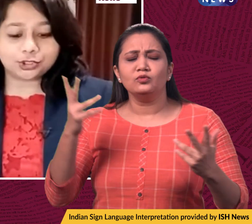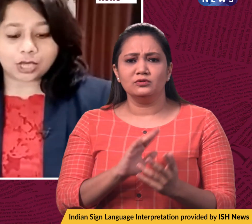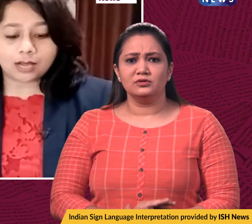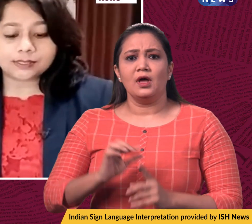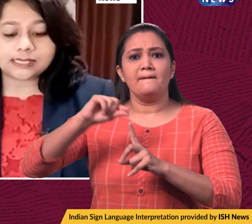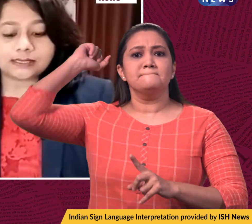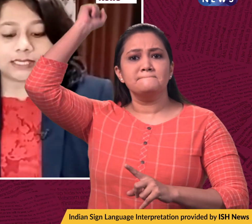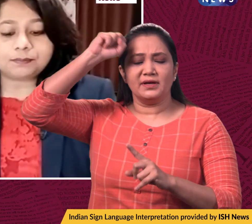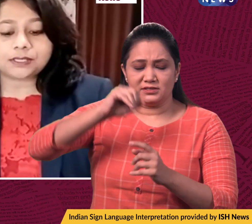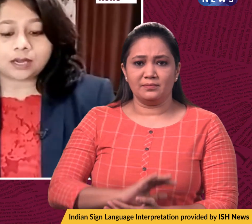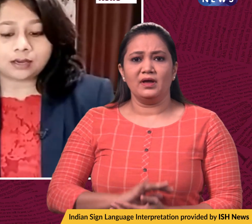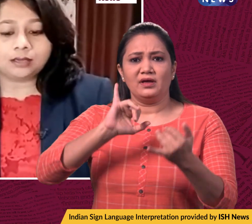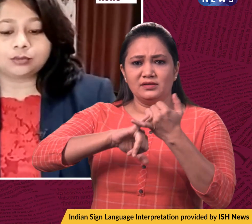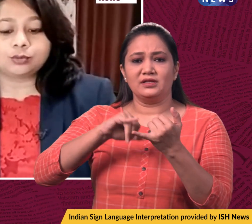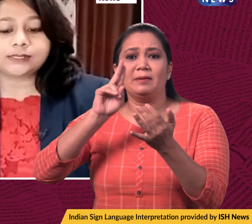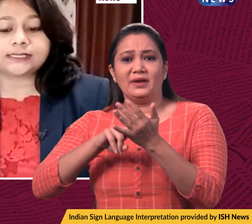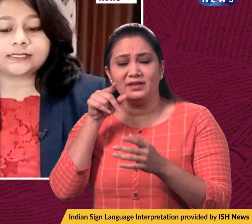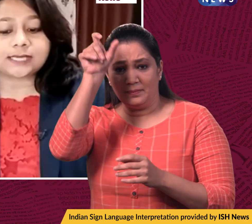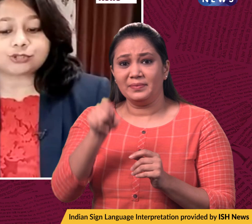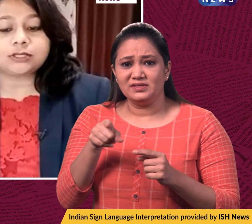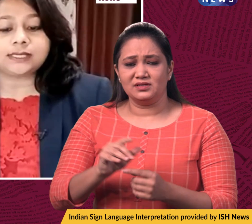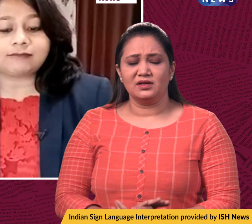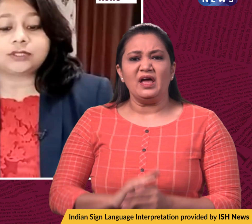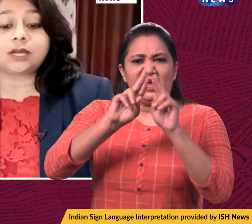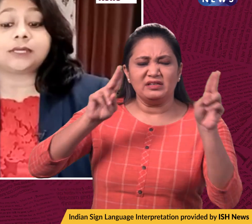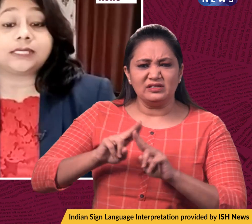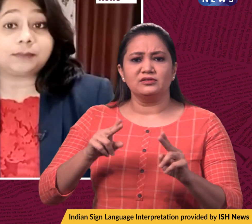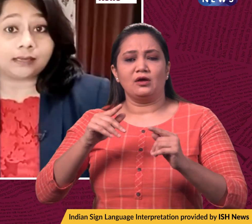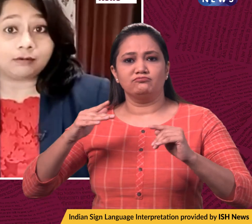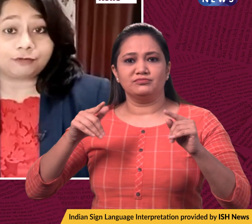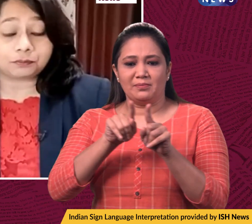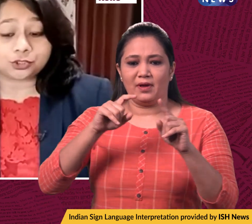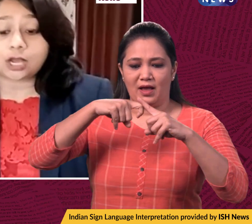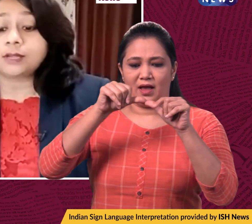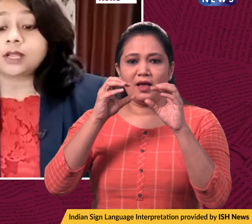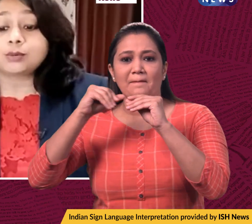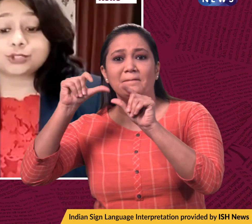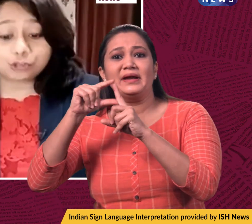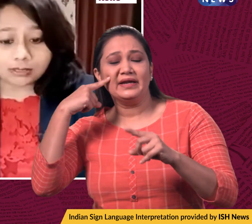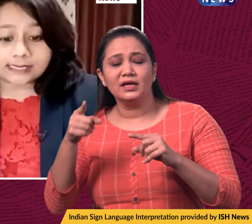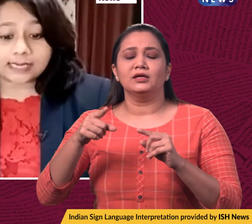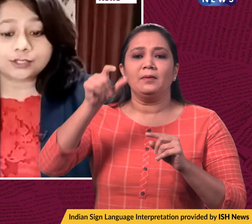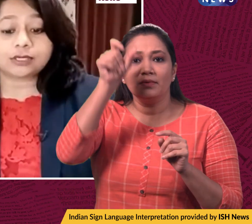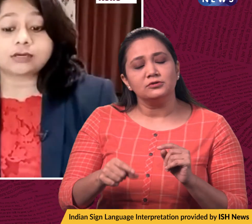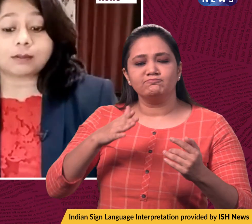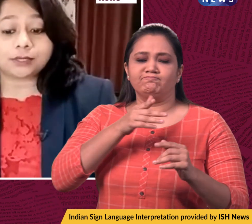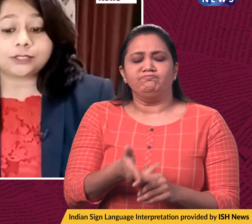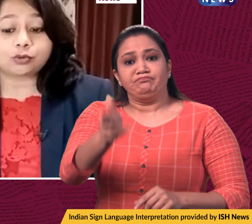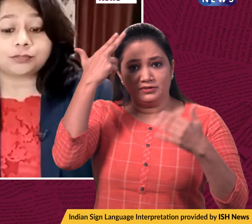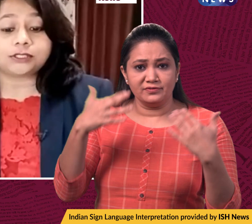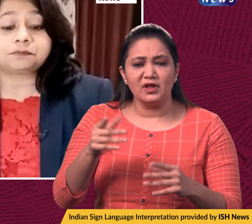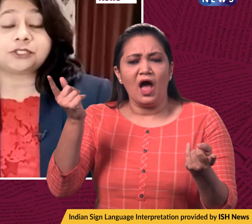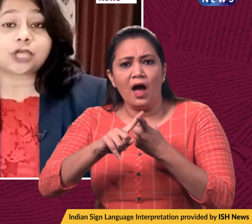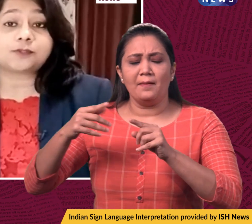from Punjab. Sandeep Nangal, who is an international level Kabaddi player from Punjab, was shot dead during a